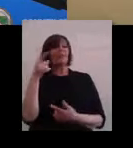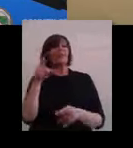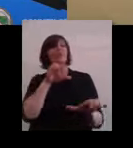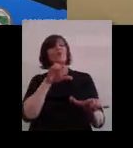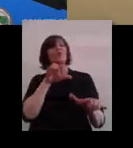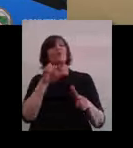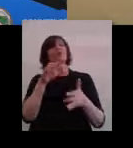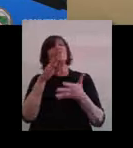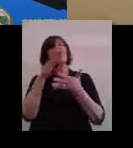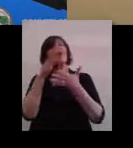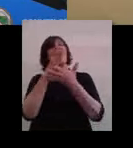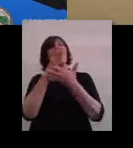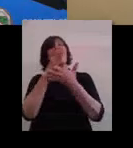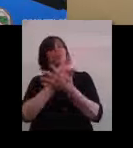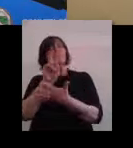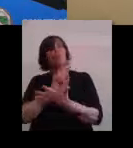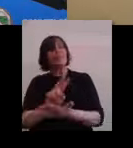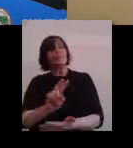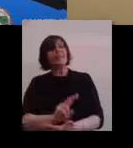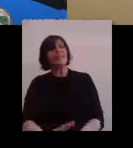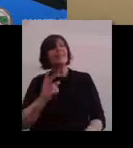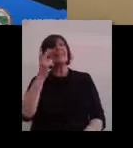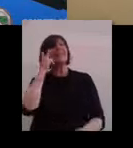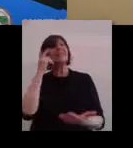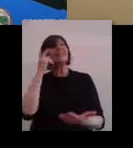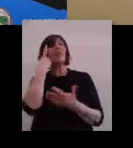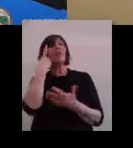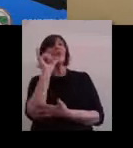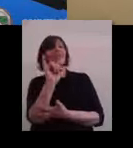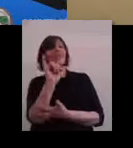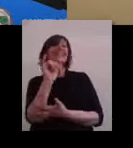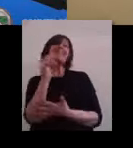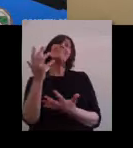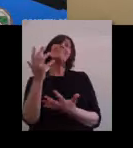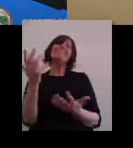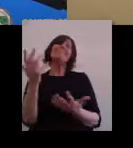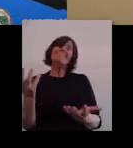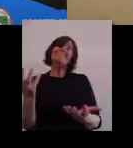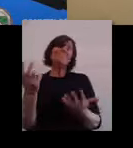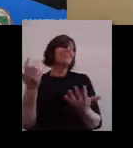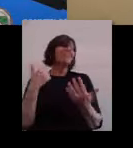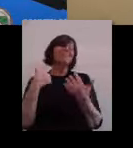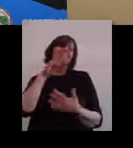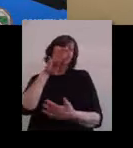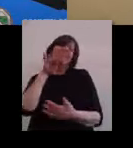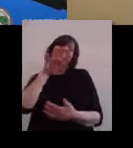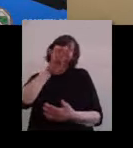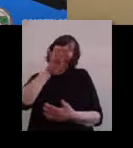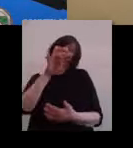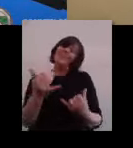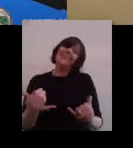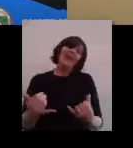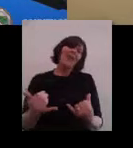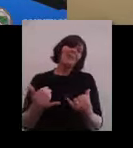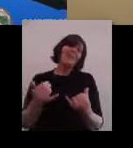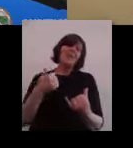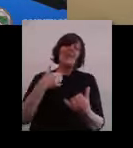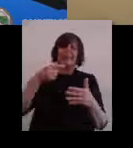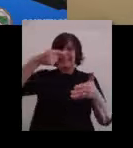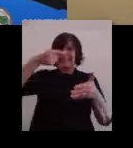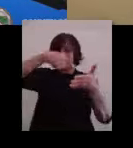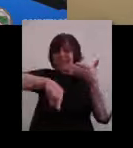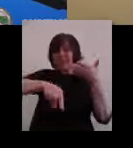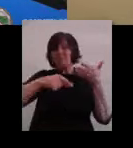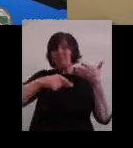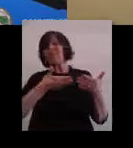see where we have been to 2 weeks. And we'll have a much better idea this time next week than we did this week as to